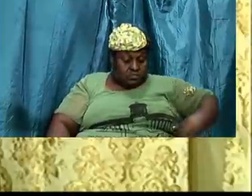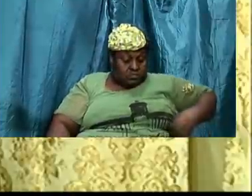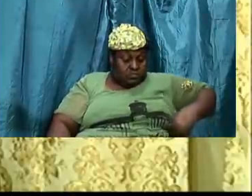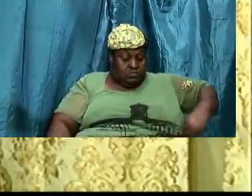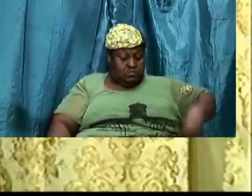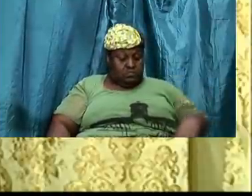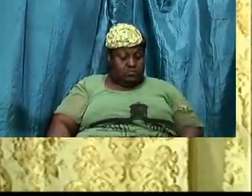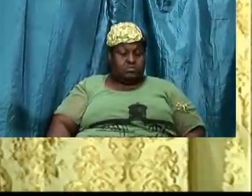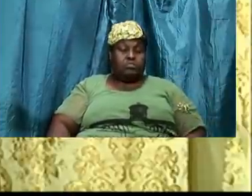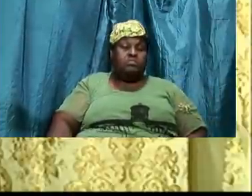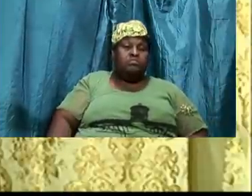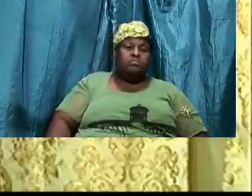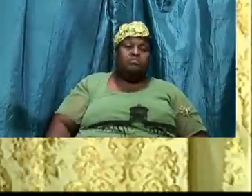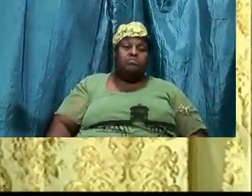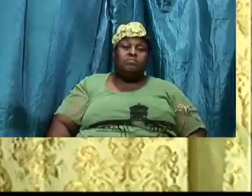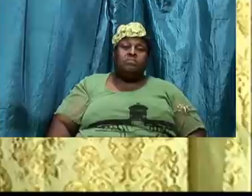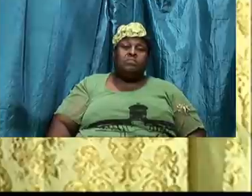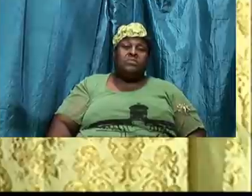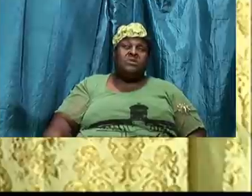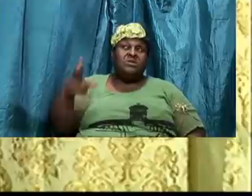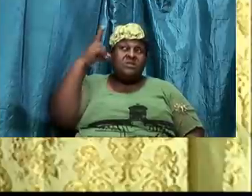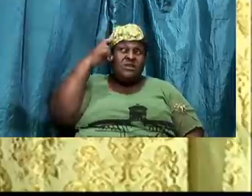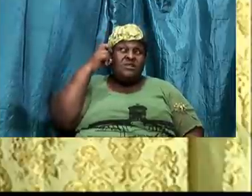He has seen it all.